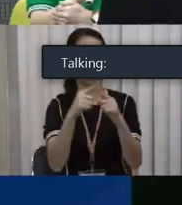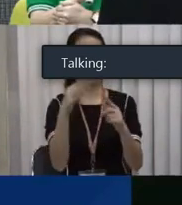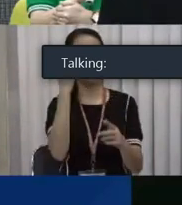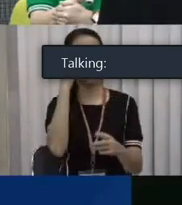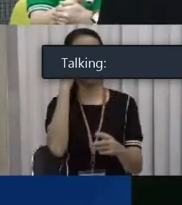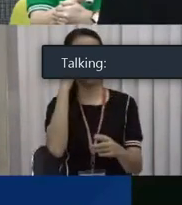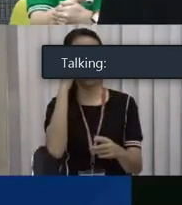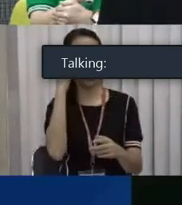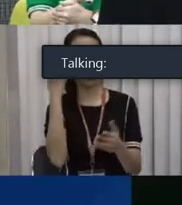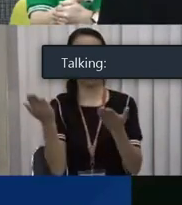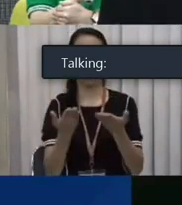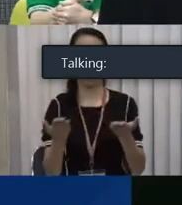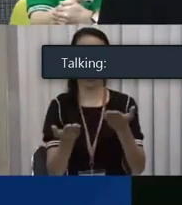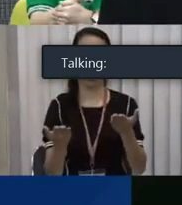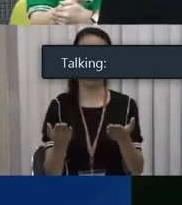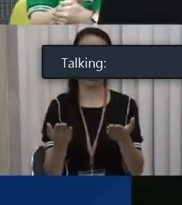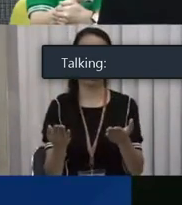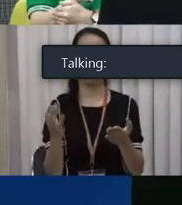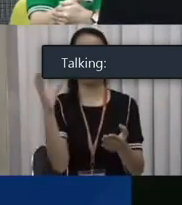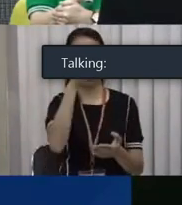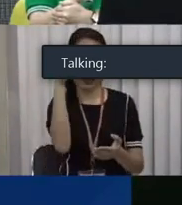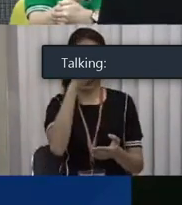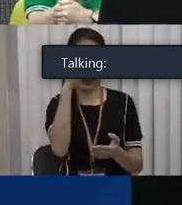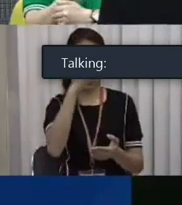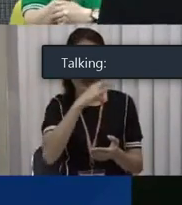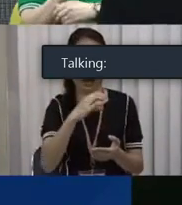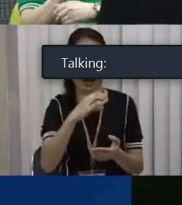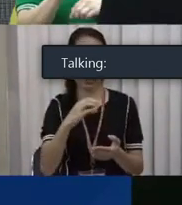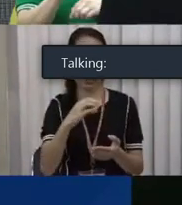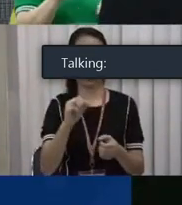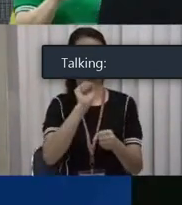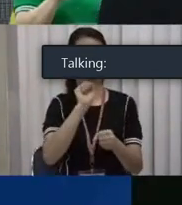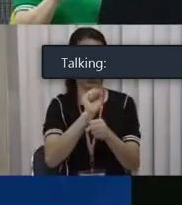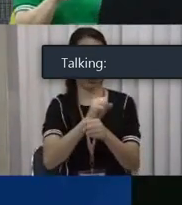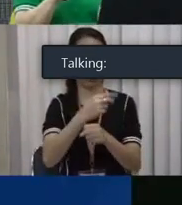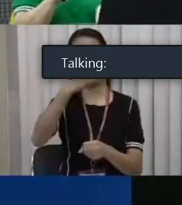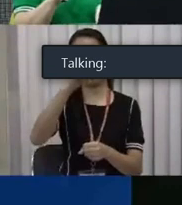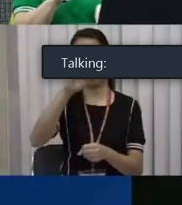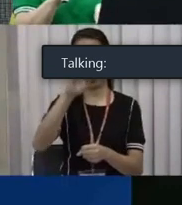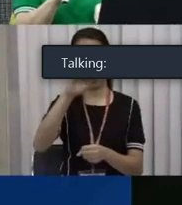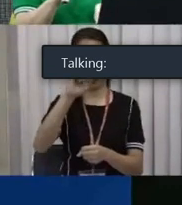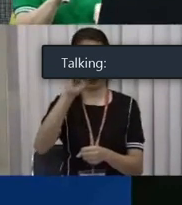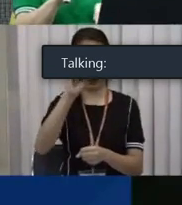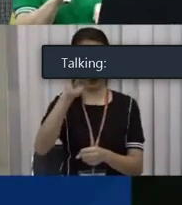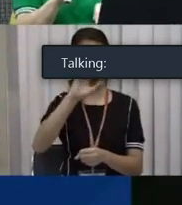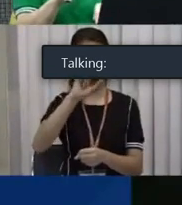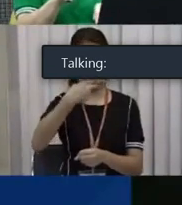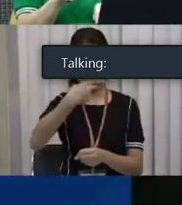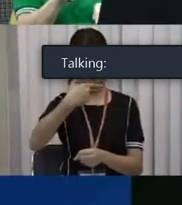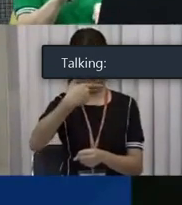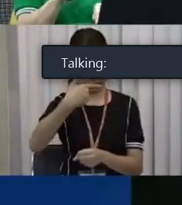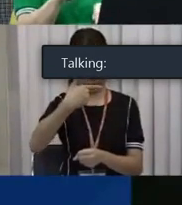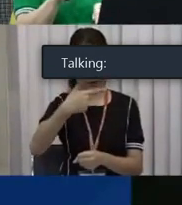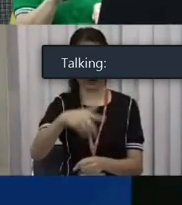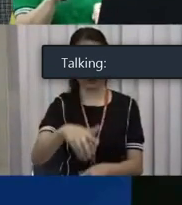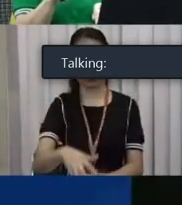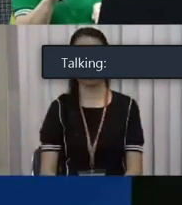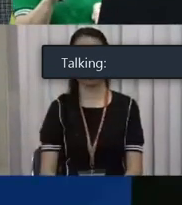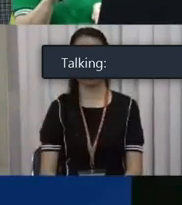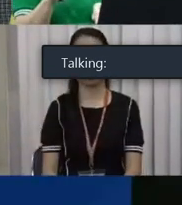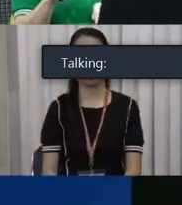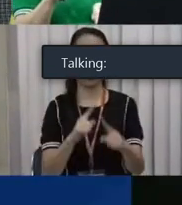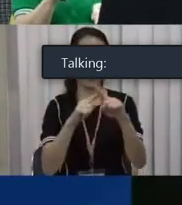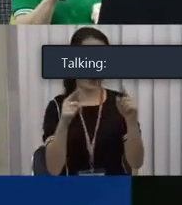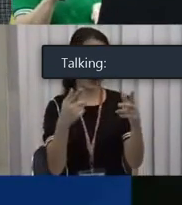found, and to know the rights and obligations of the employers and employees. But before